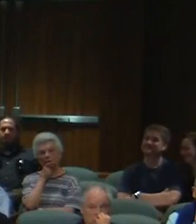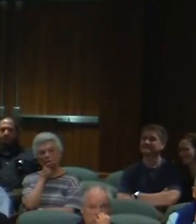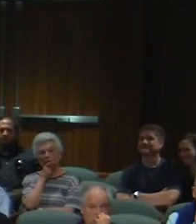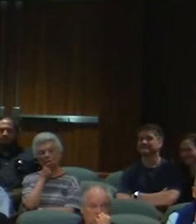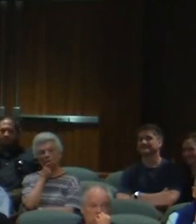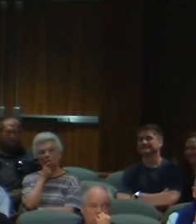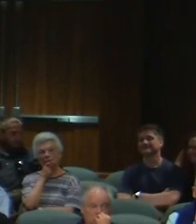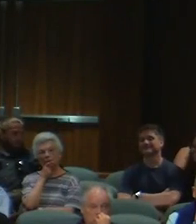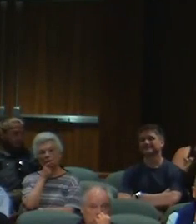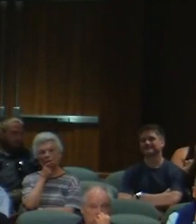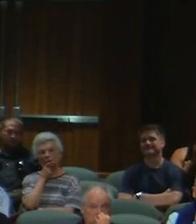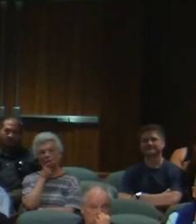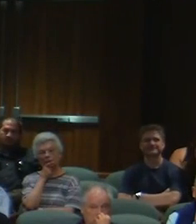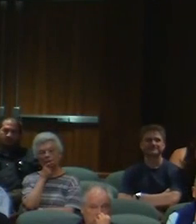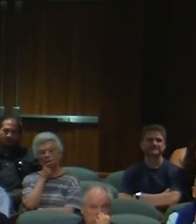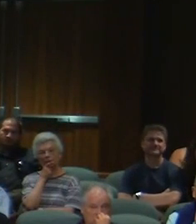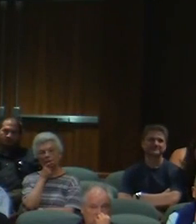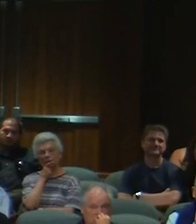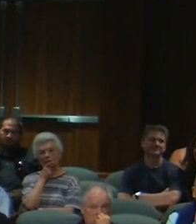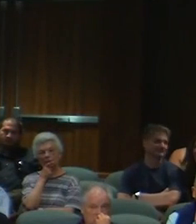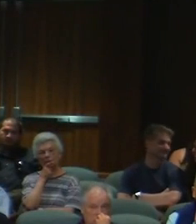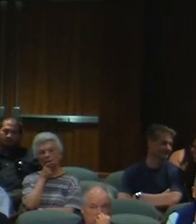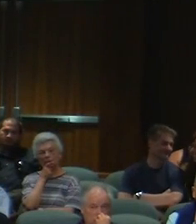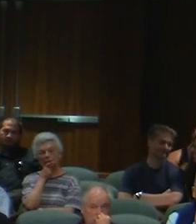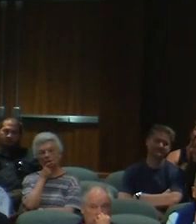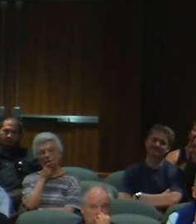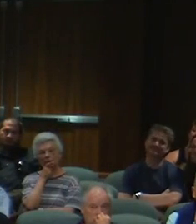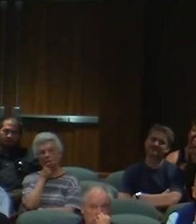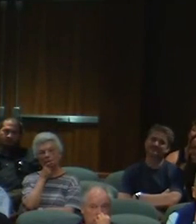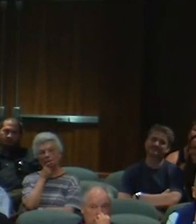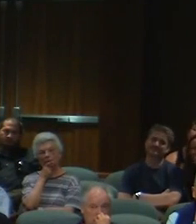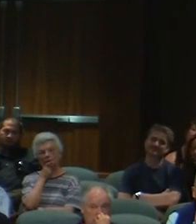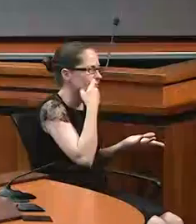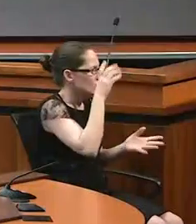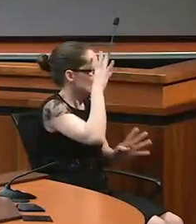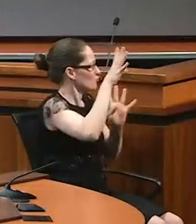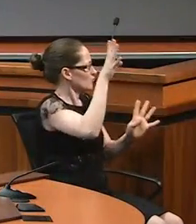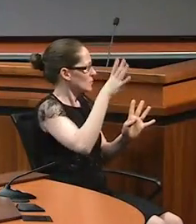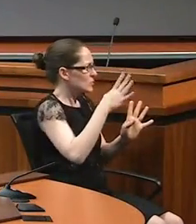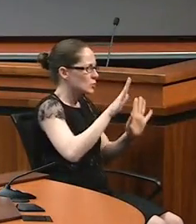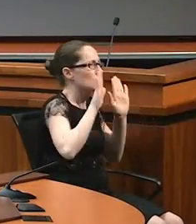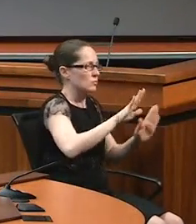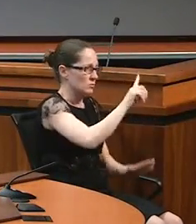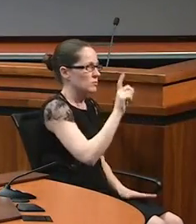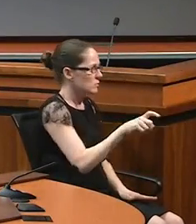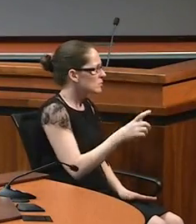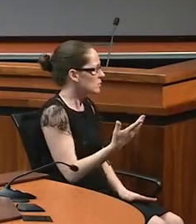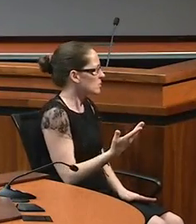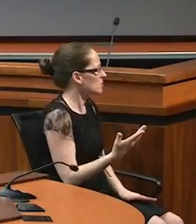information in that's quite complicated and came up with some really great questions, and I think improved all of our